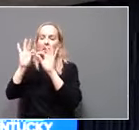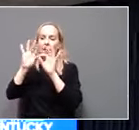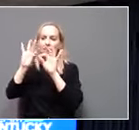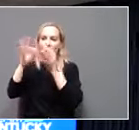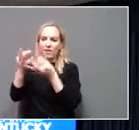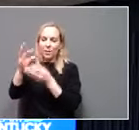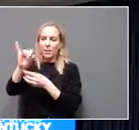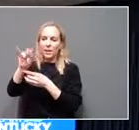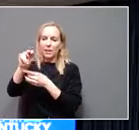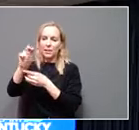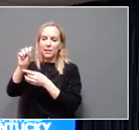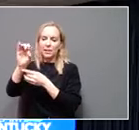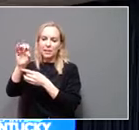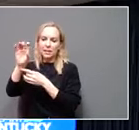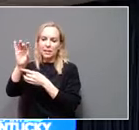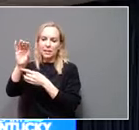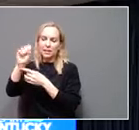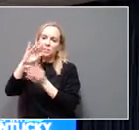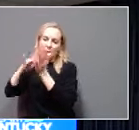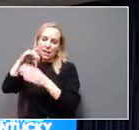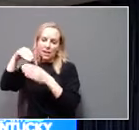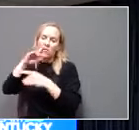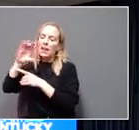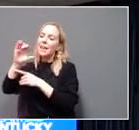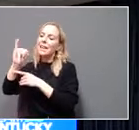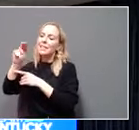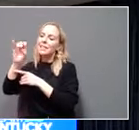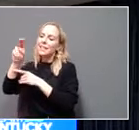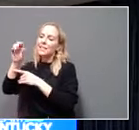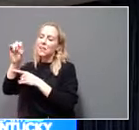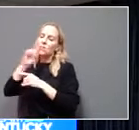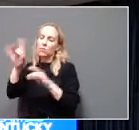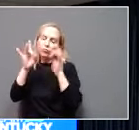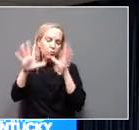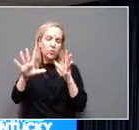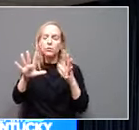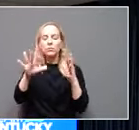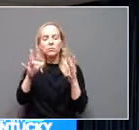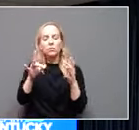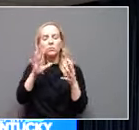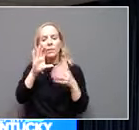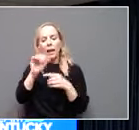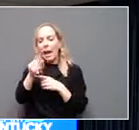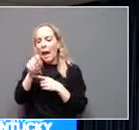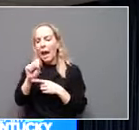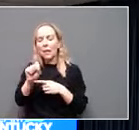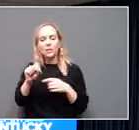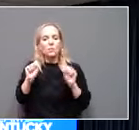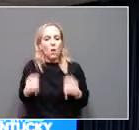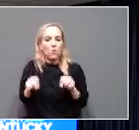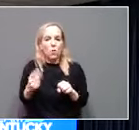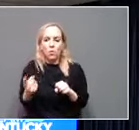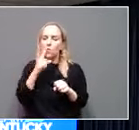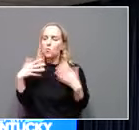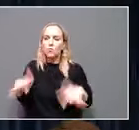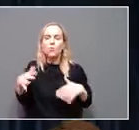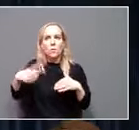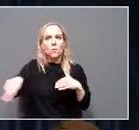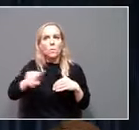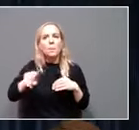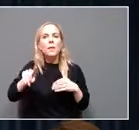mean those that commit one of the most atrocious, heinous acts possible, one that steals individuals, not